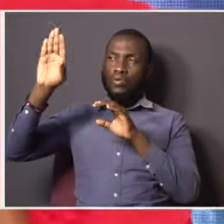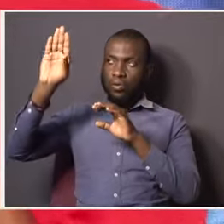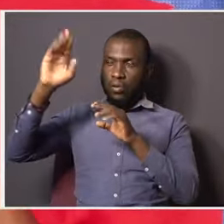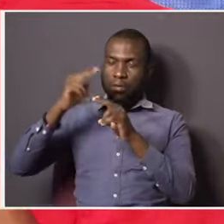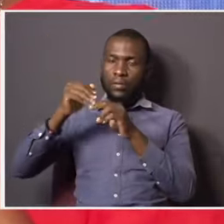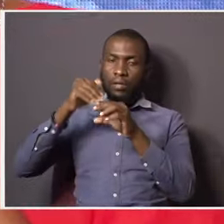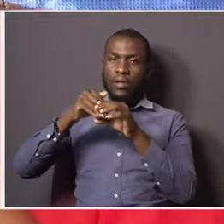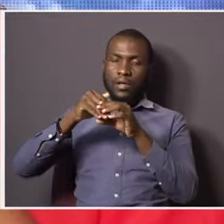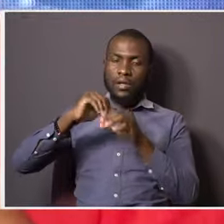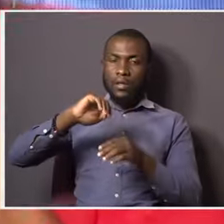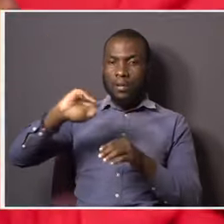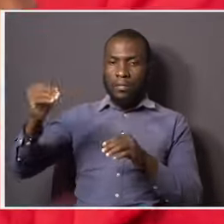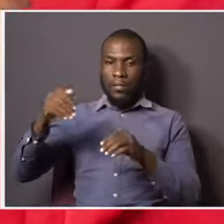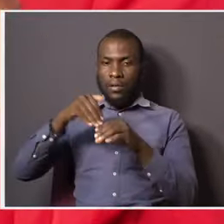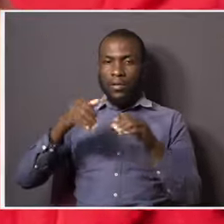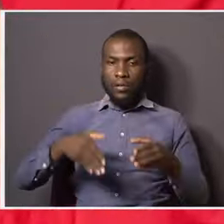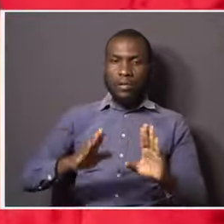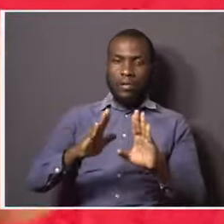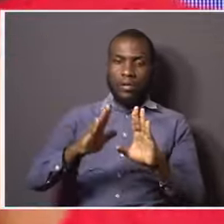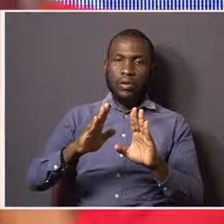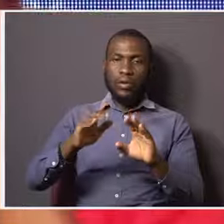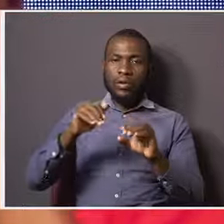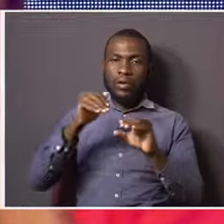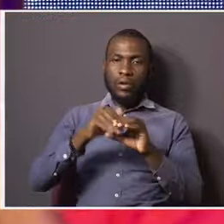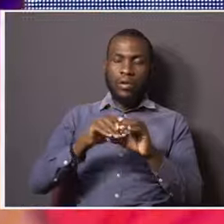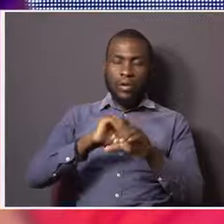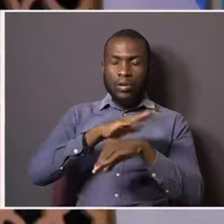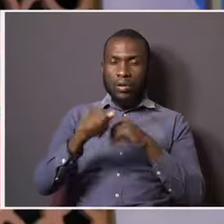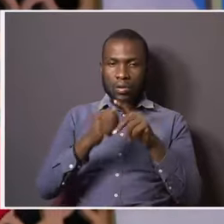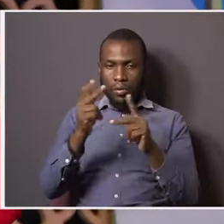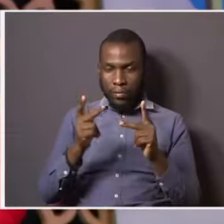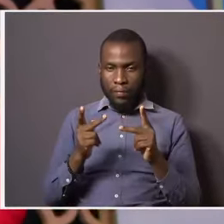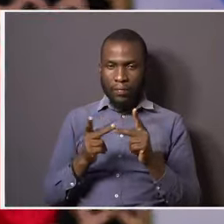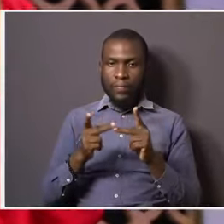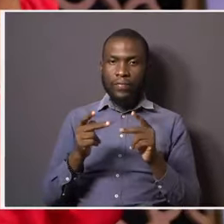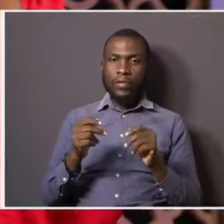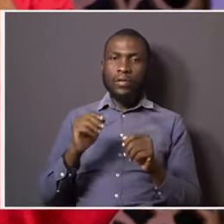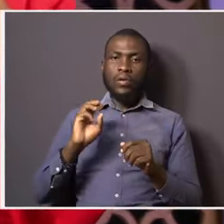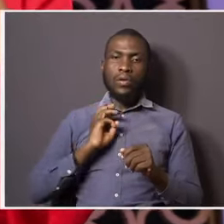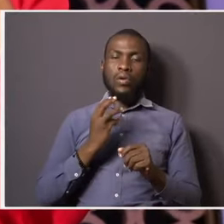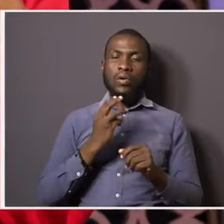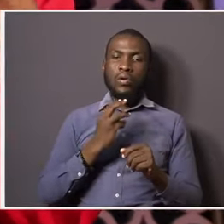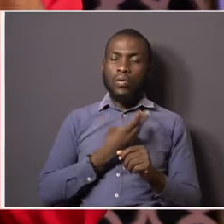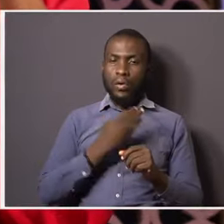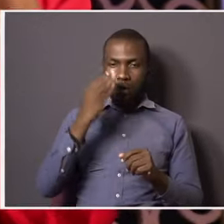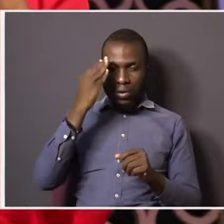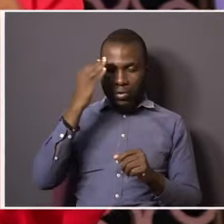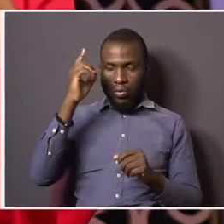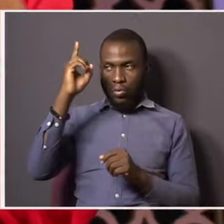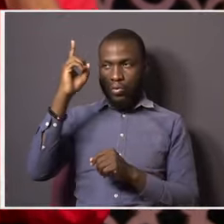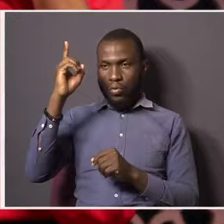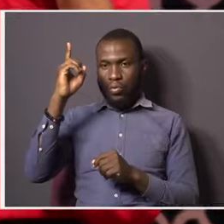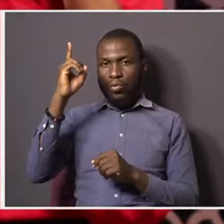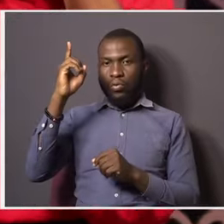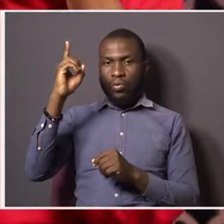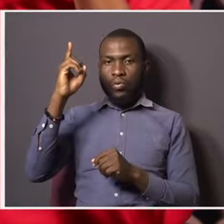Kenya. We shout you in this country, Jehovah. And Lord, we know that you reign in this country in the